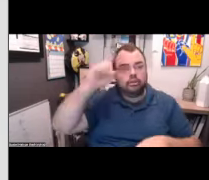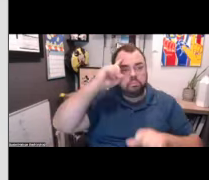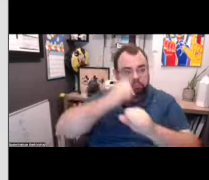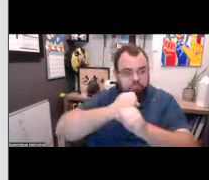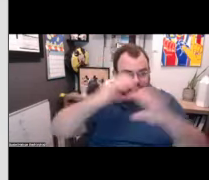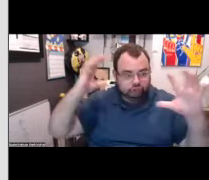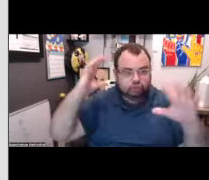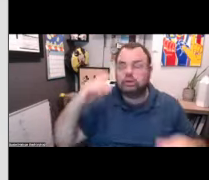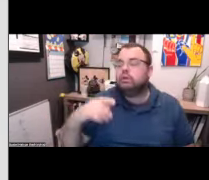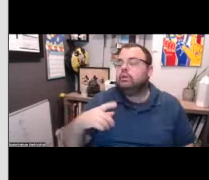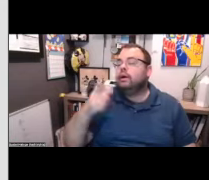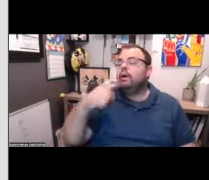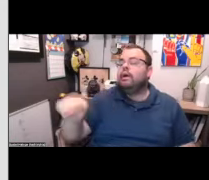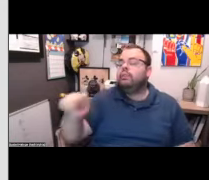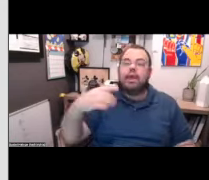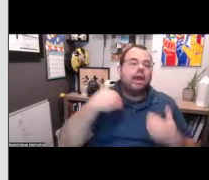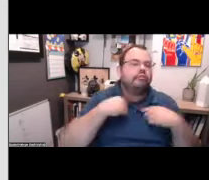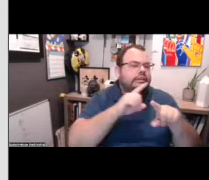time.